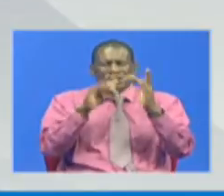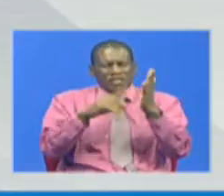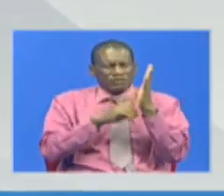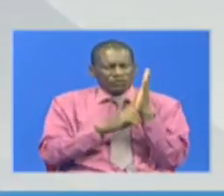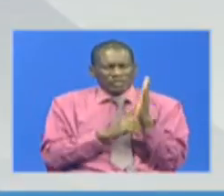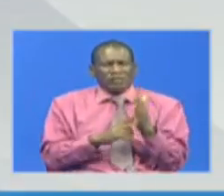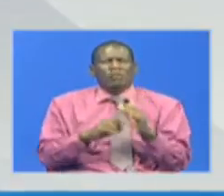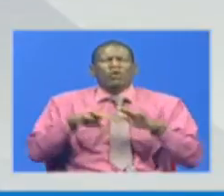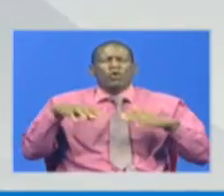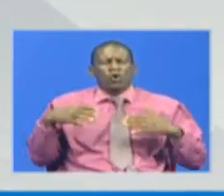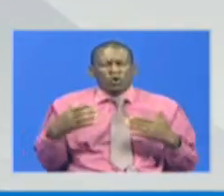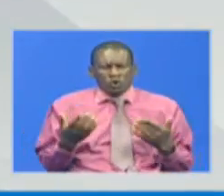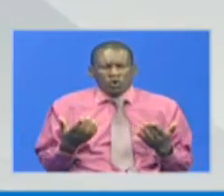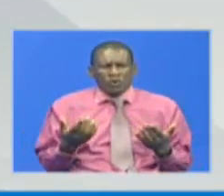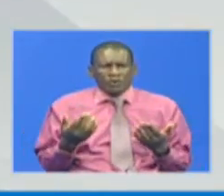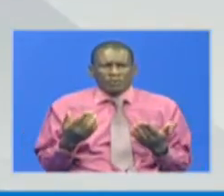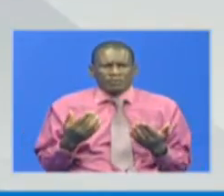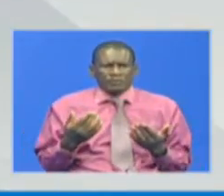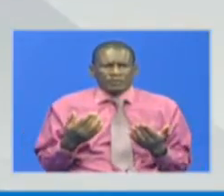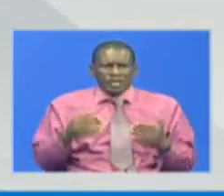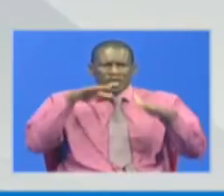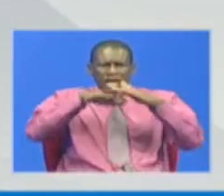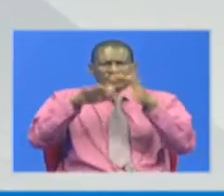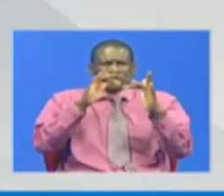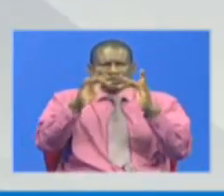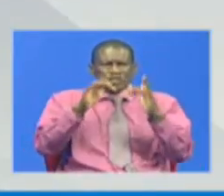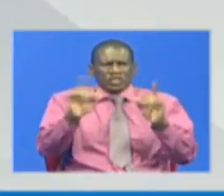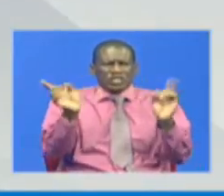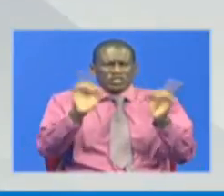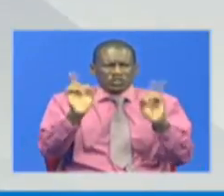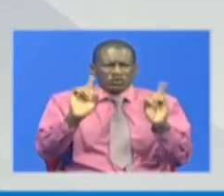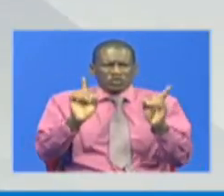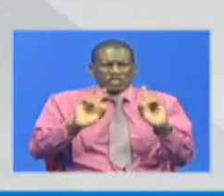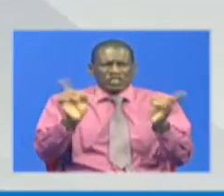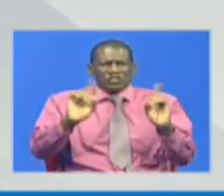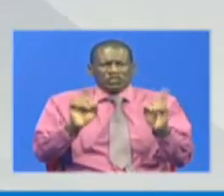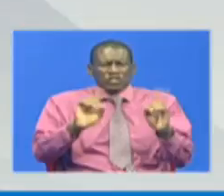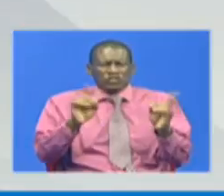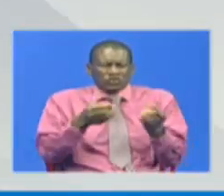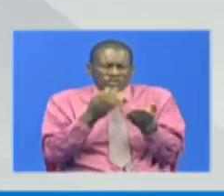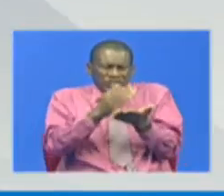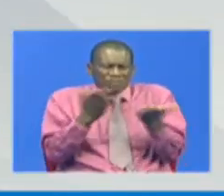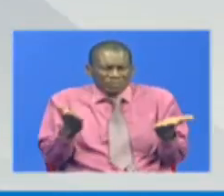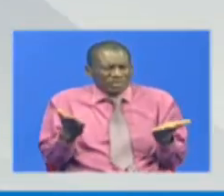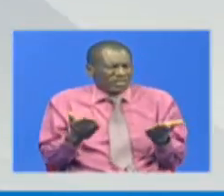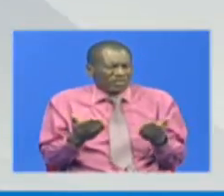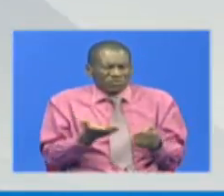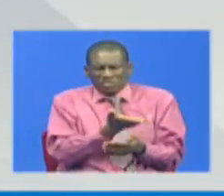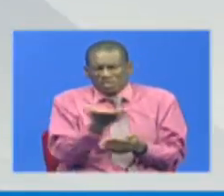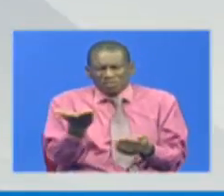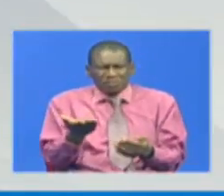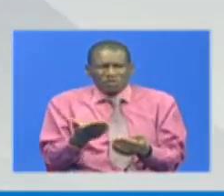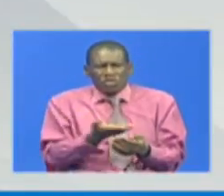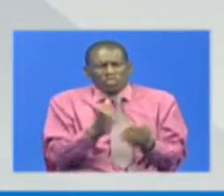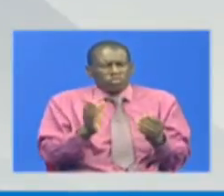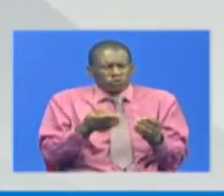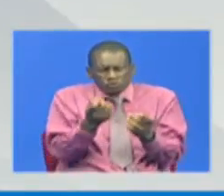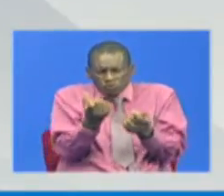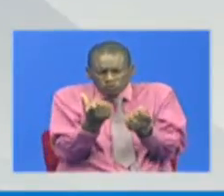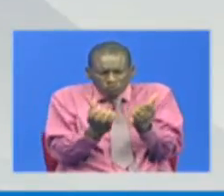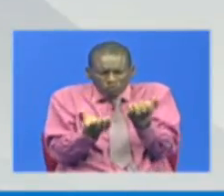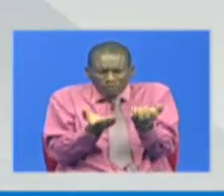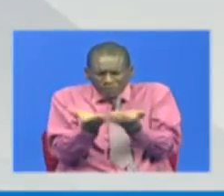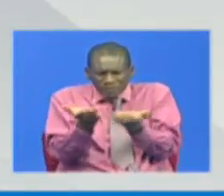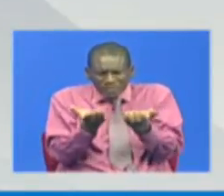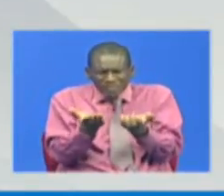or where, you know, access to internet is not a thing that is a big thing to them. How are we then trying to ensure that they